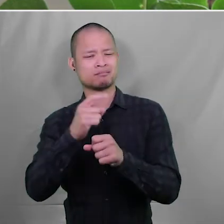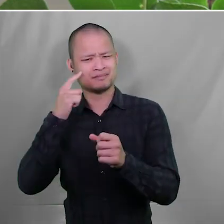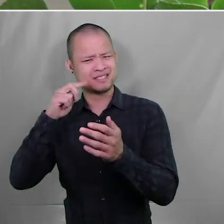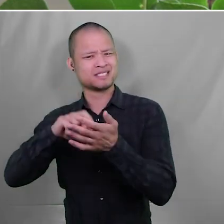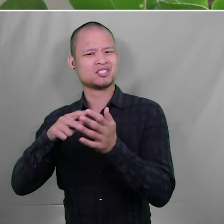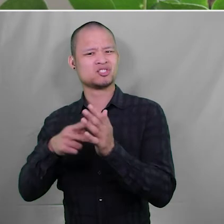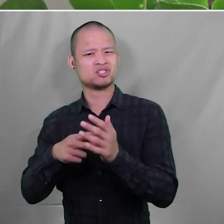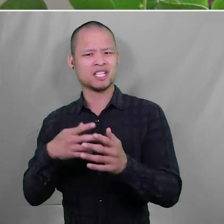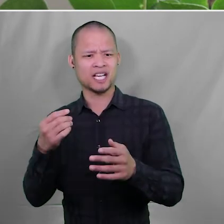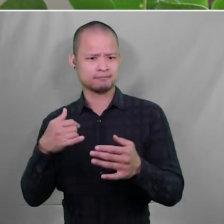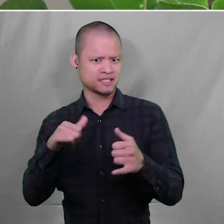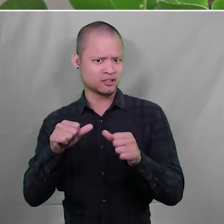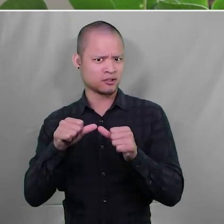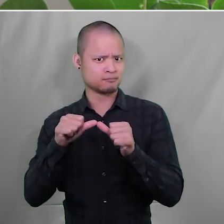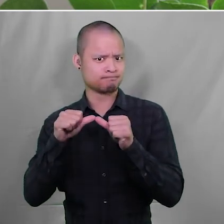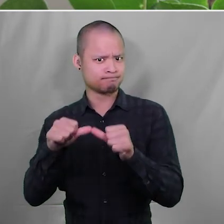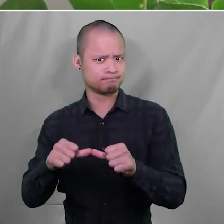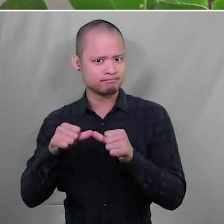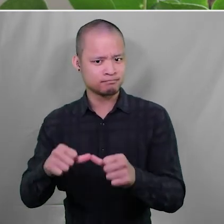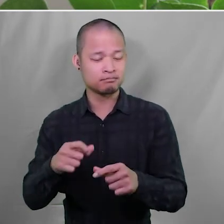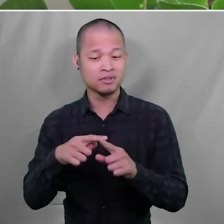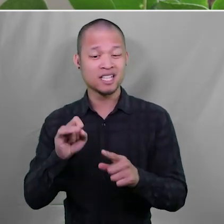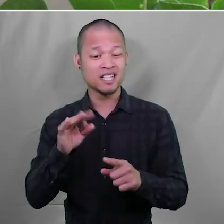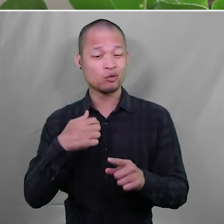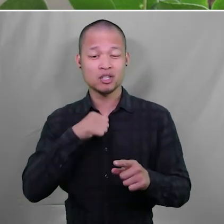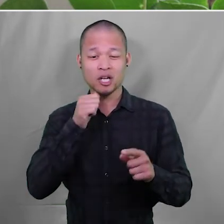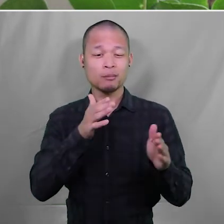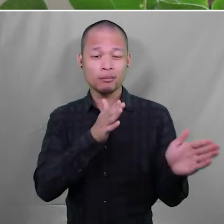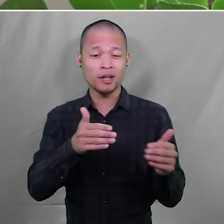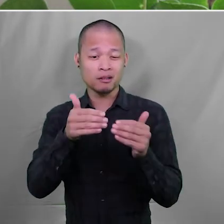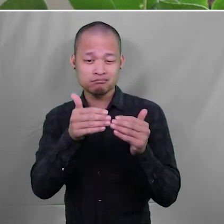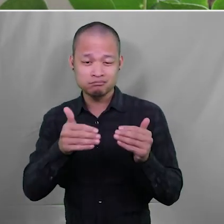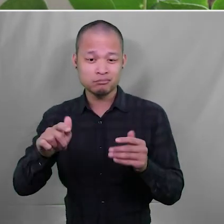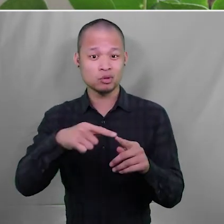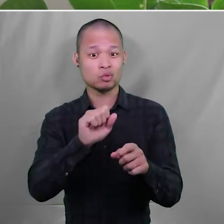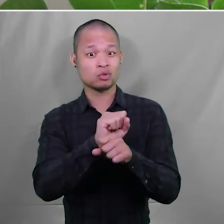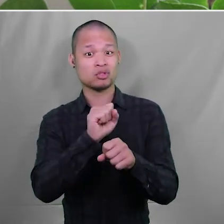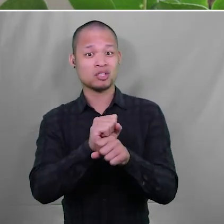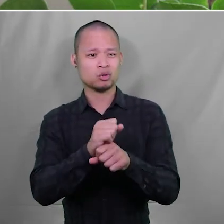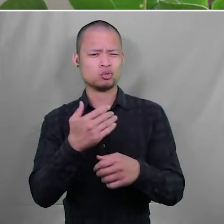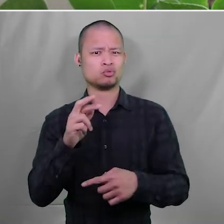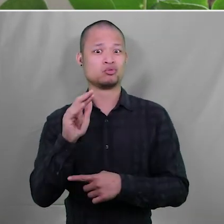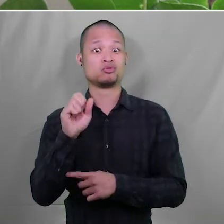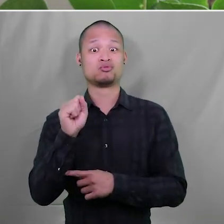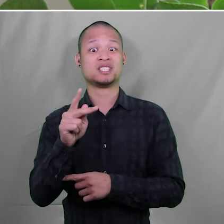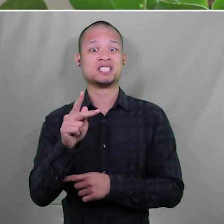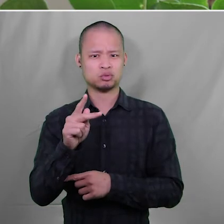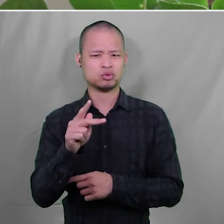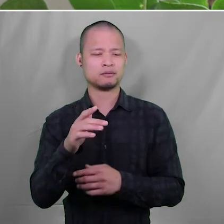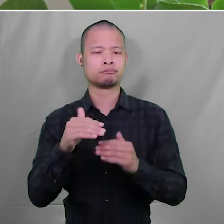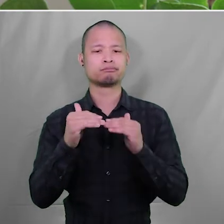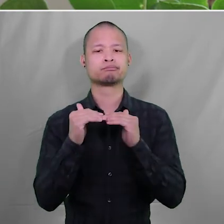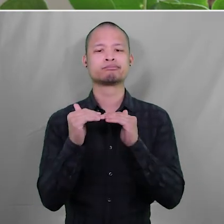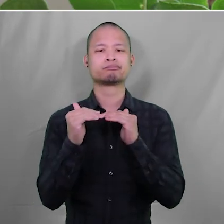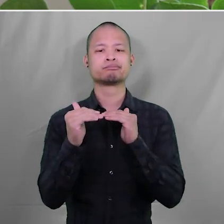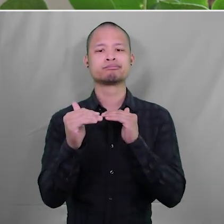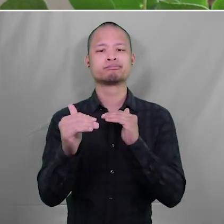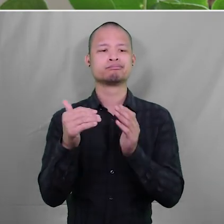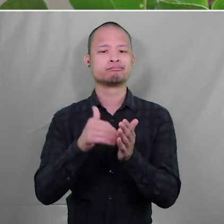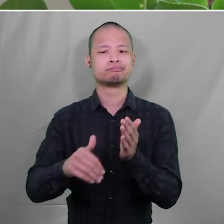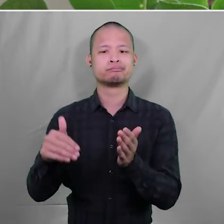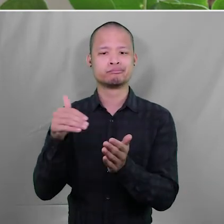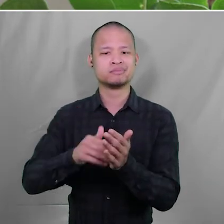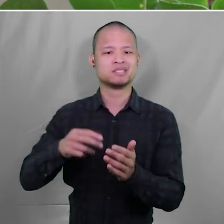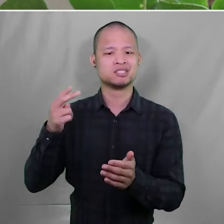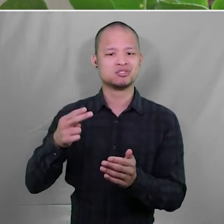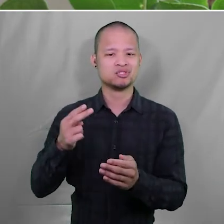intentional and it's ongoing. If we are not proactive about this work, we run the risk of becoming complacent and repeating the